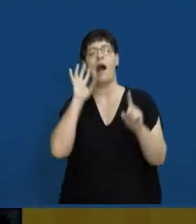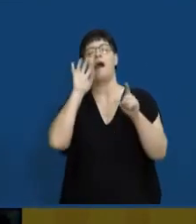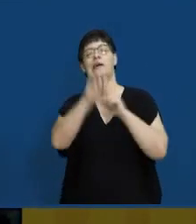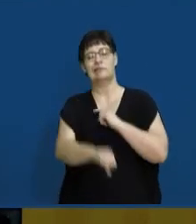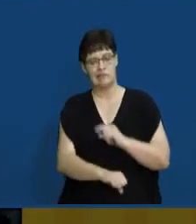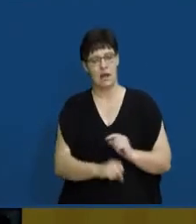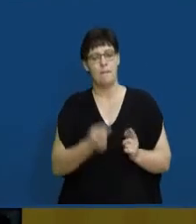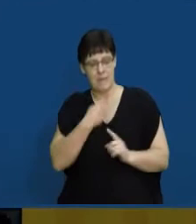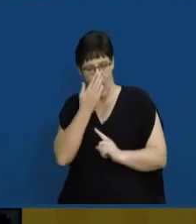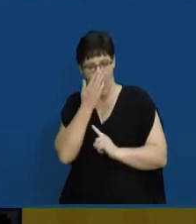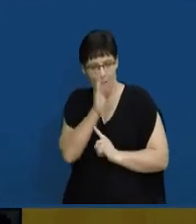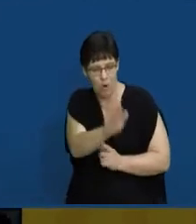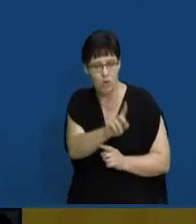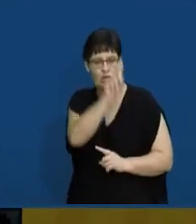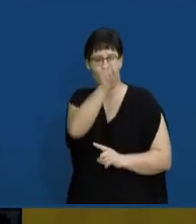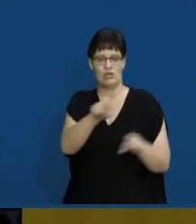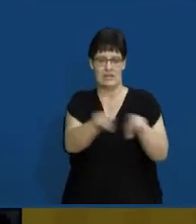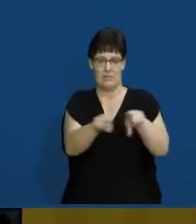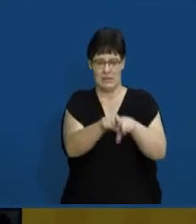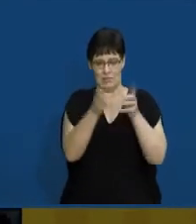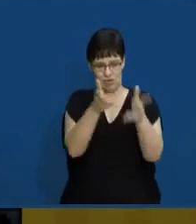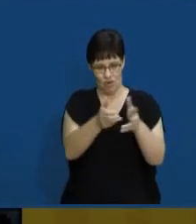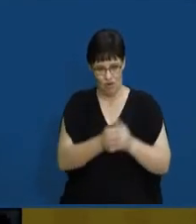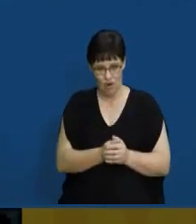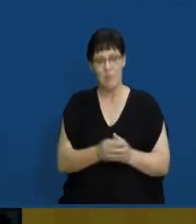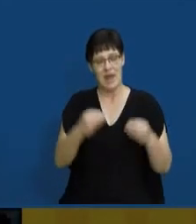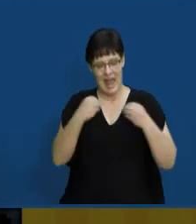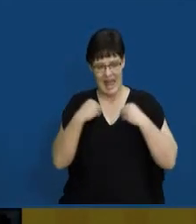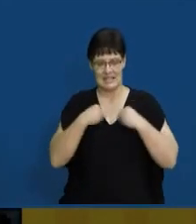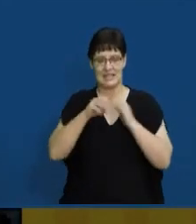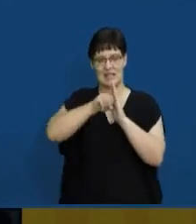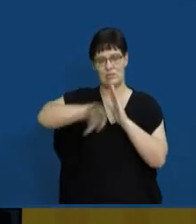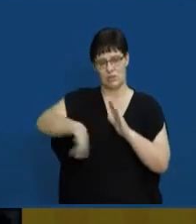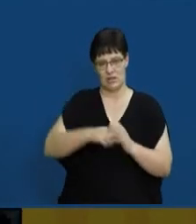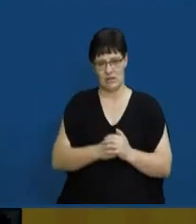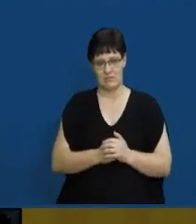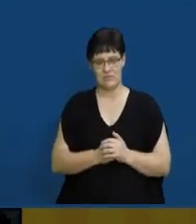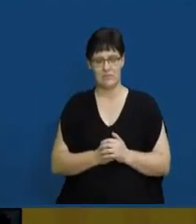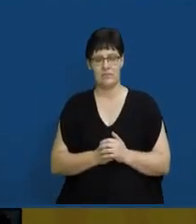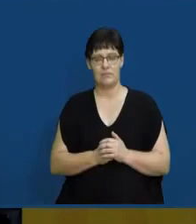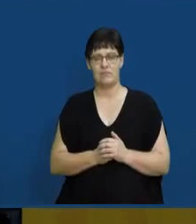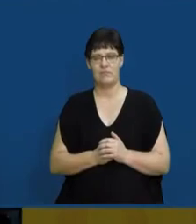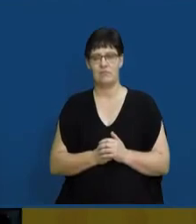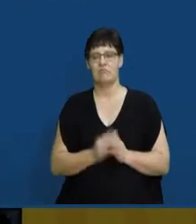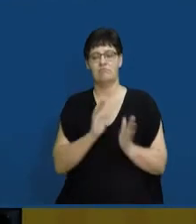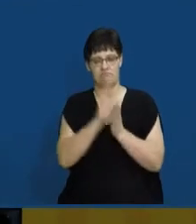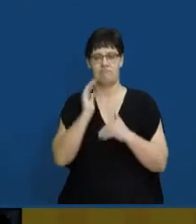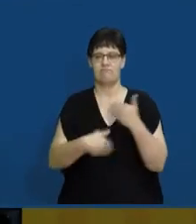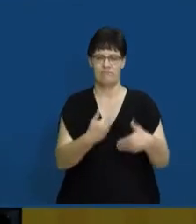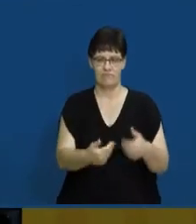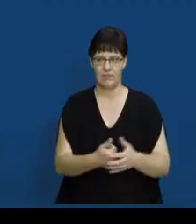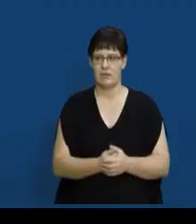how you approach a question regarding an asset disposal. Okay, let's move ahead.